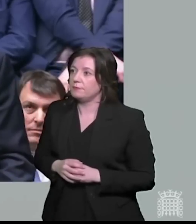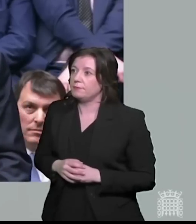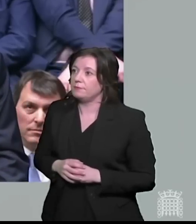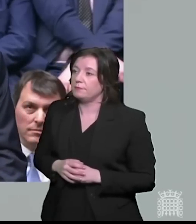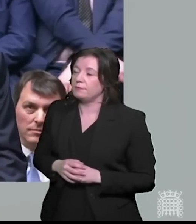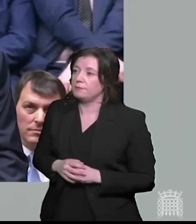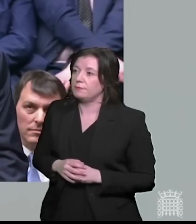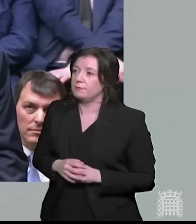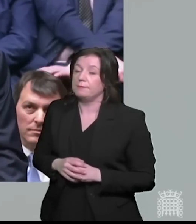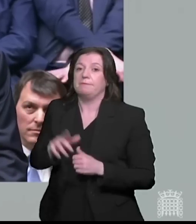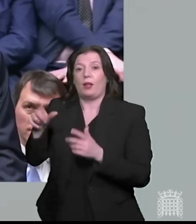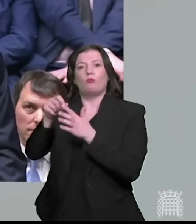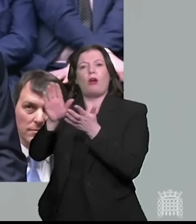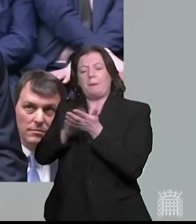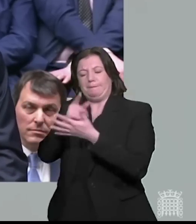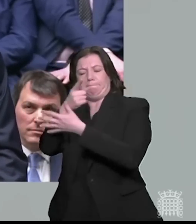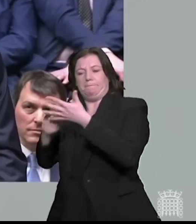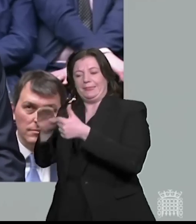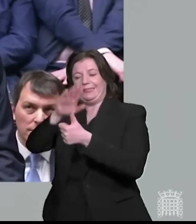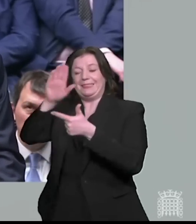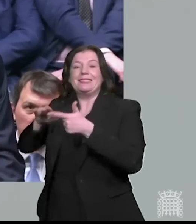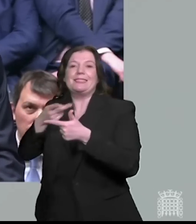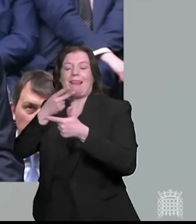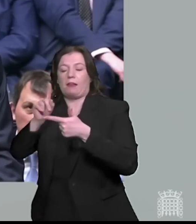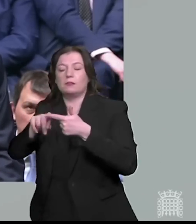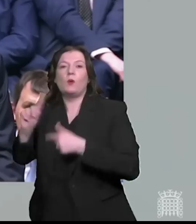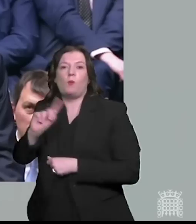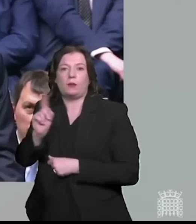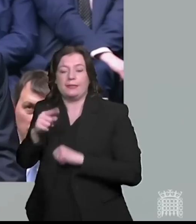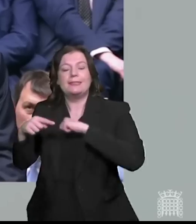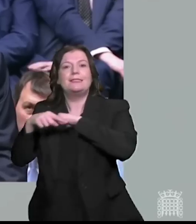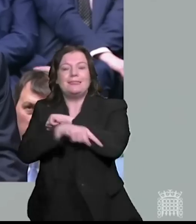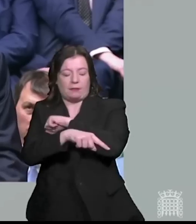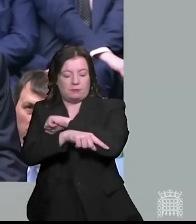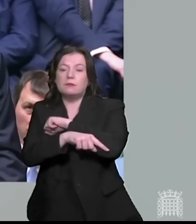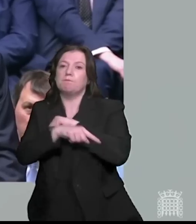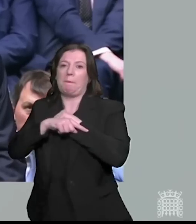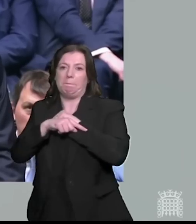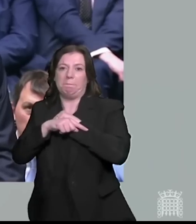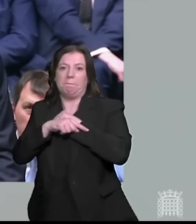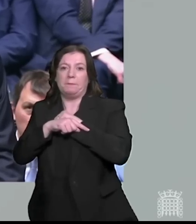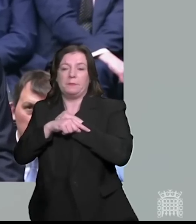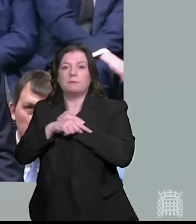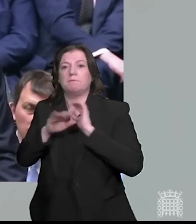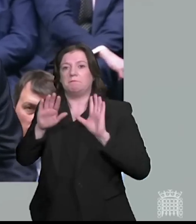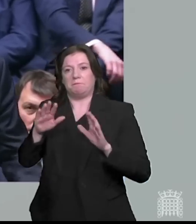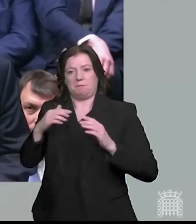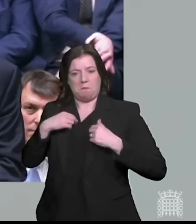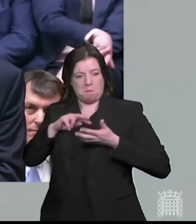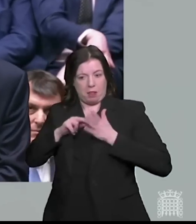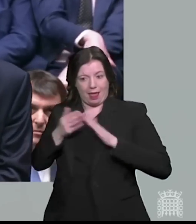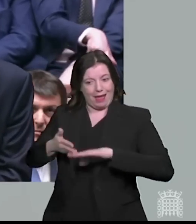the Prime Minister's second priority, which is to reduce debt. Here too, our plan is on